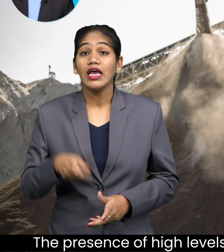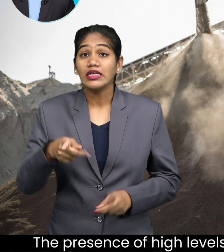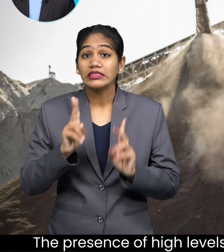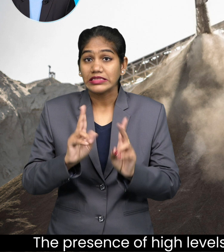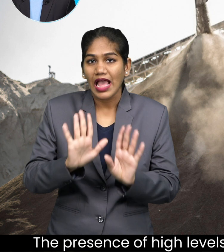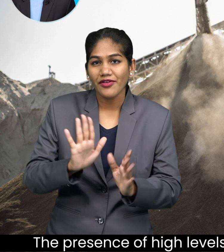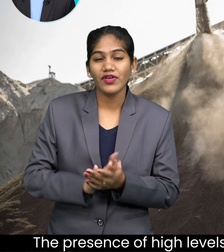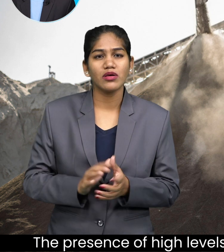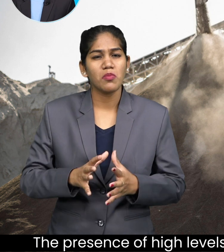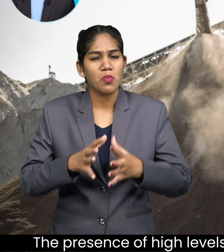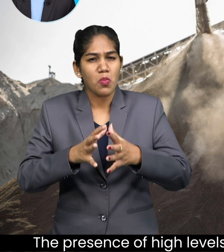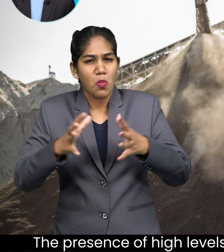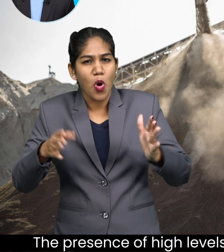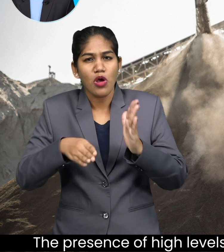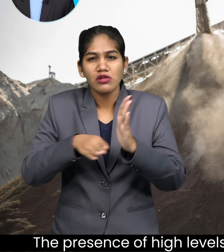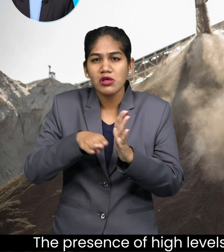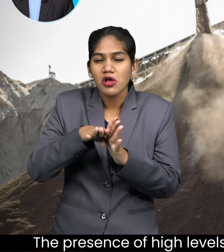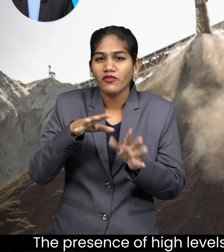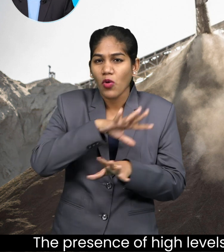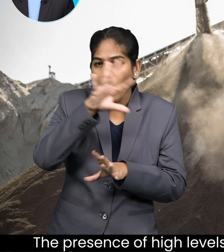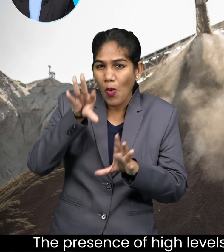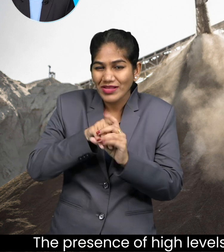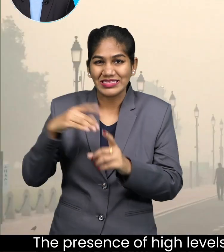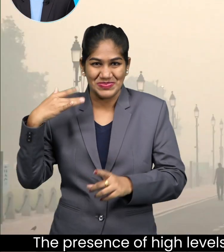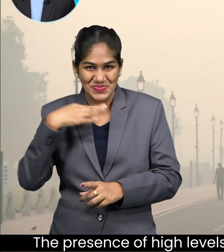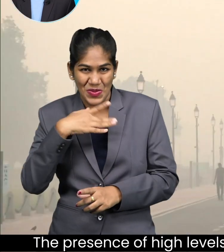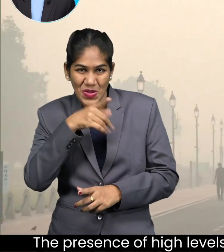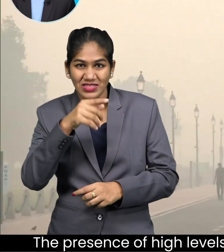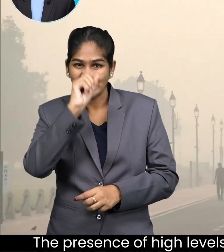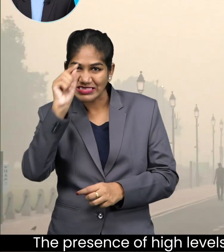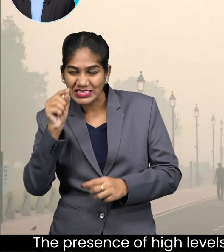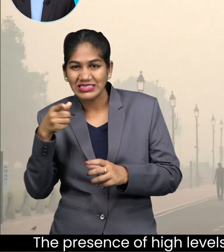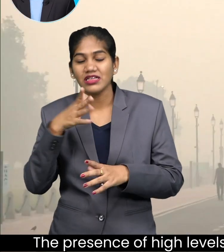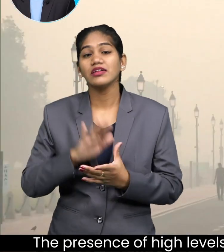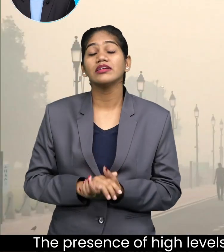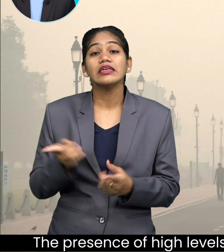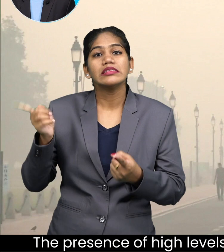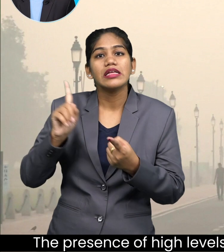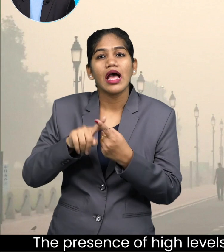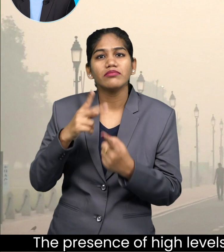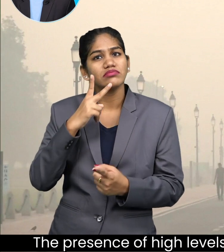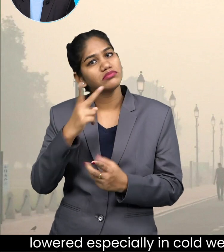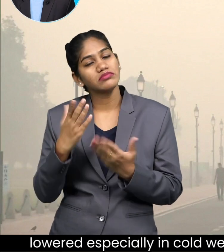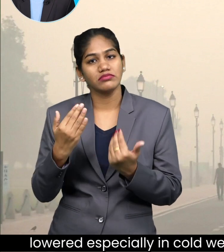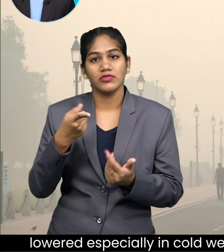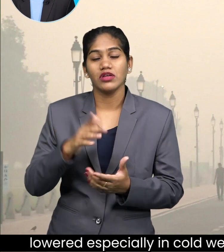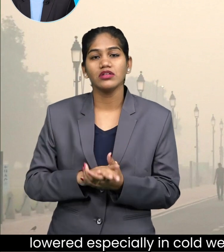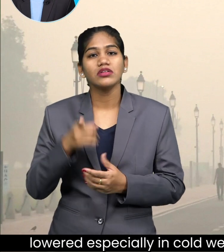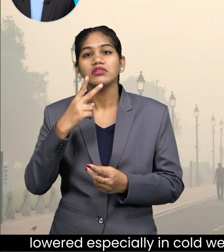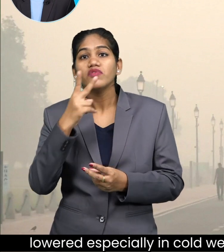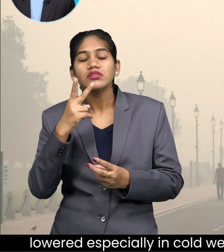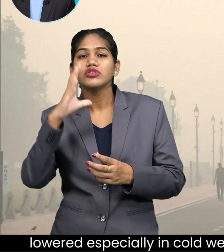The presence of high levels of all these pollutants causes visibility to be